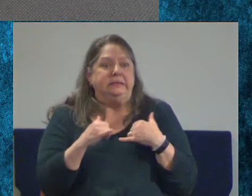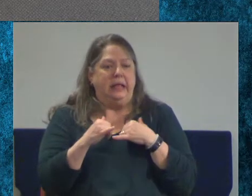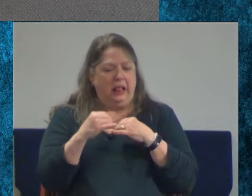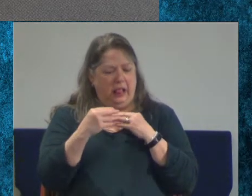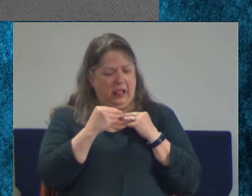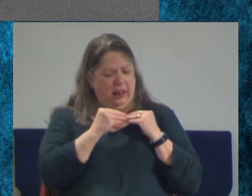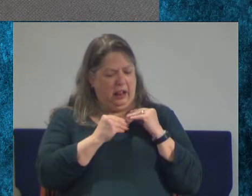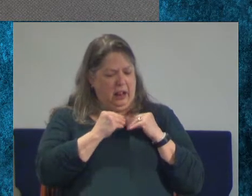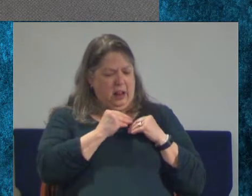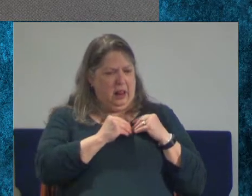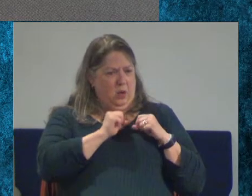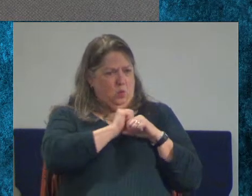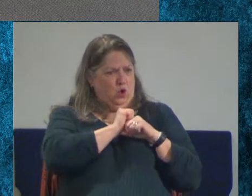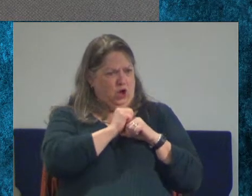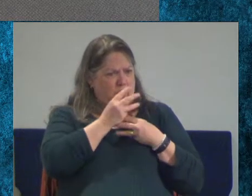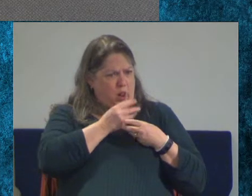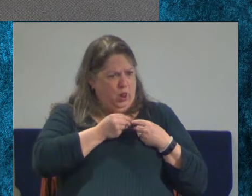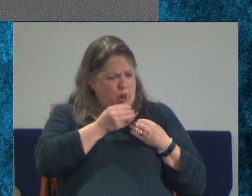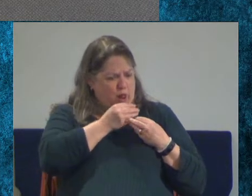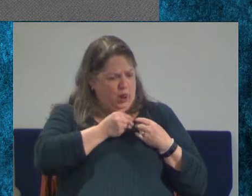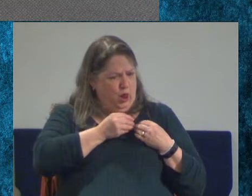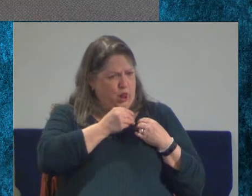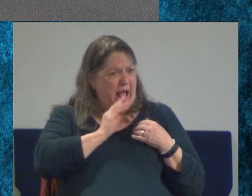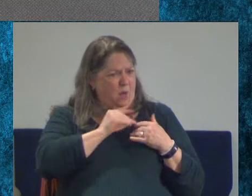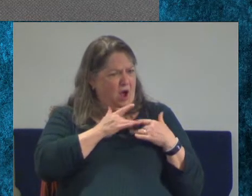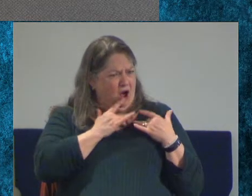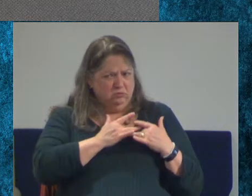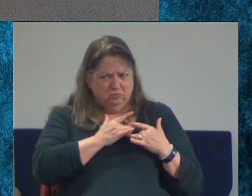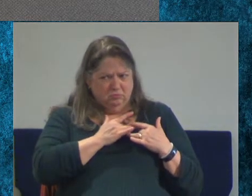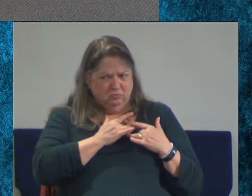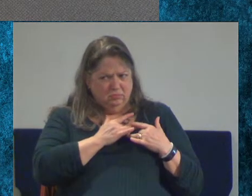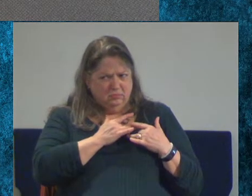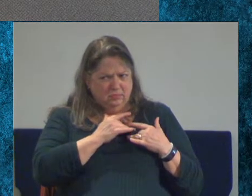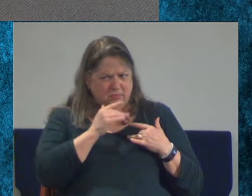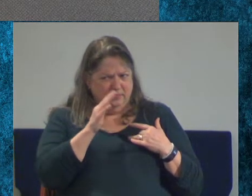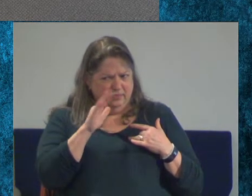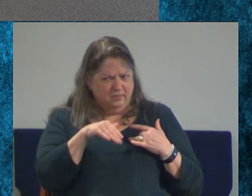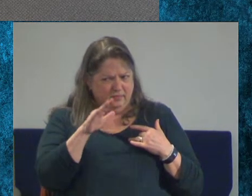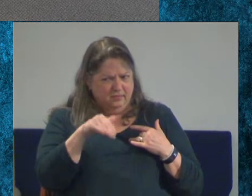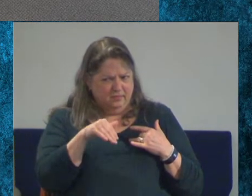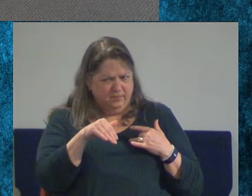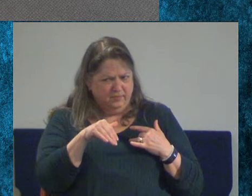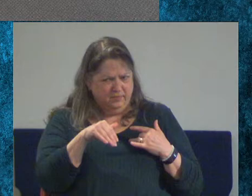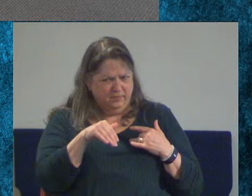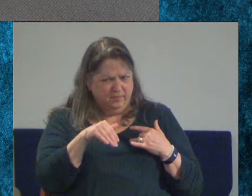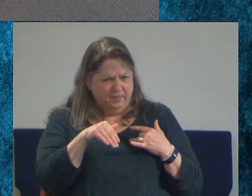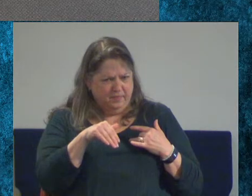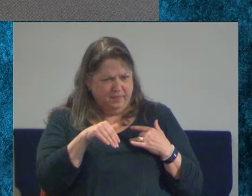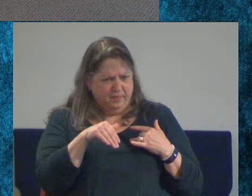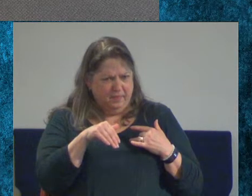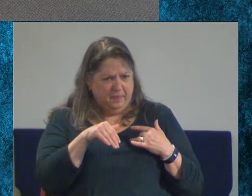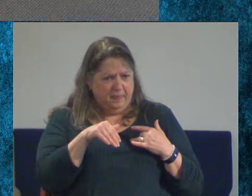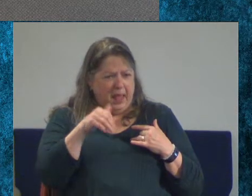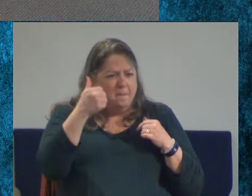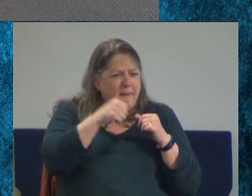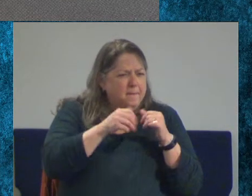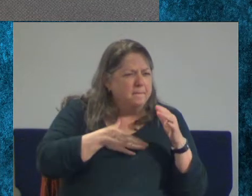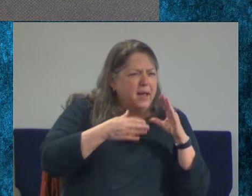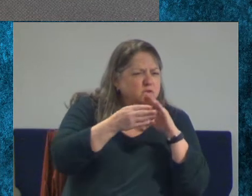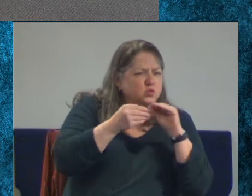our hearts and in our lives. Something was missing in our kitchen that